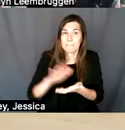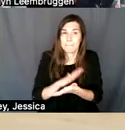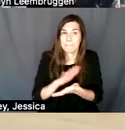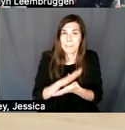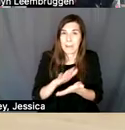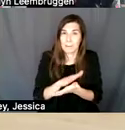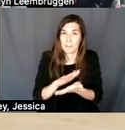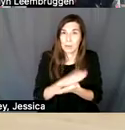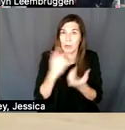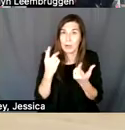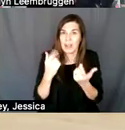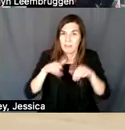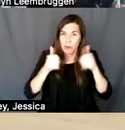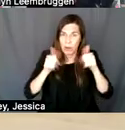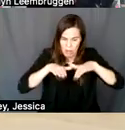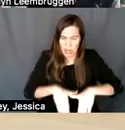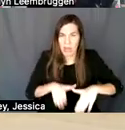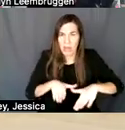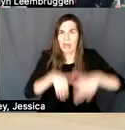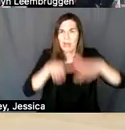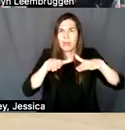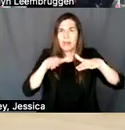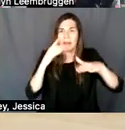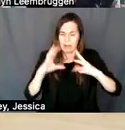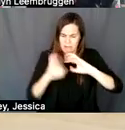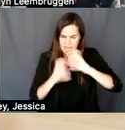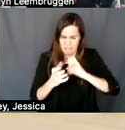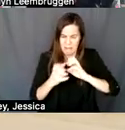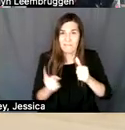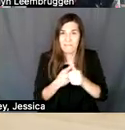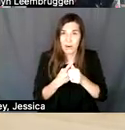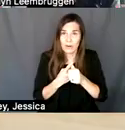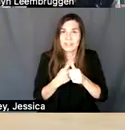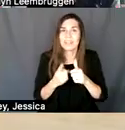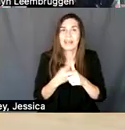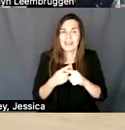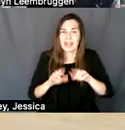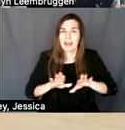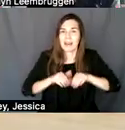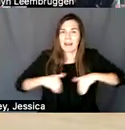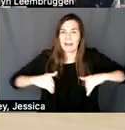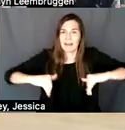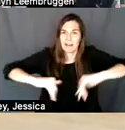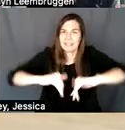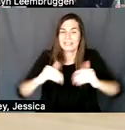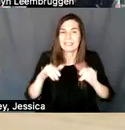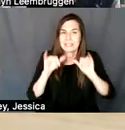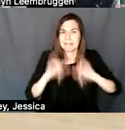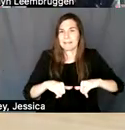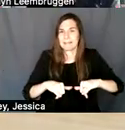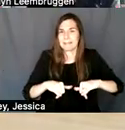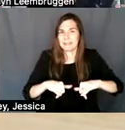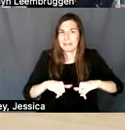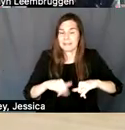back out and refused to stay in the tray, the crumpled sheet easily takes the shape of the container and maintains that structure. I was